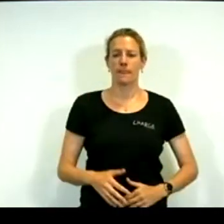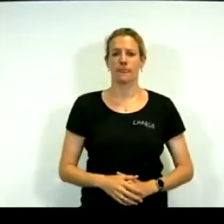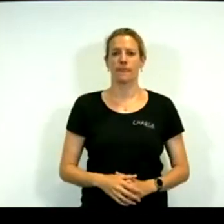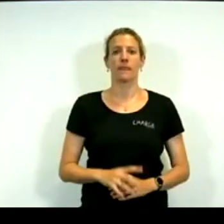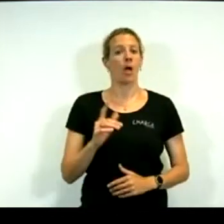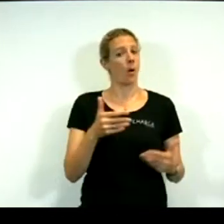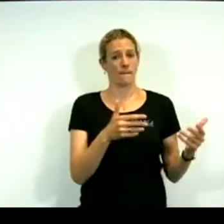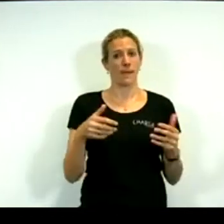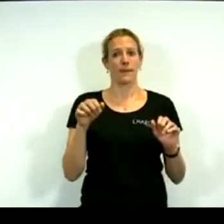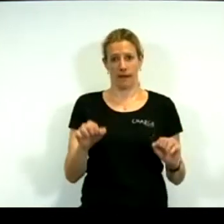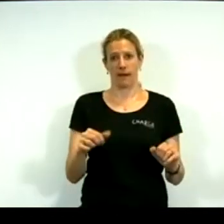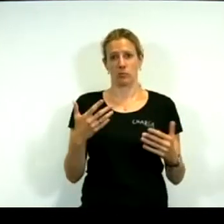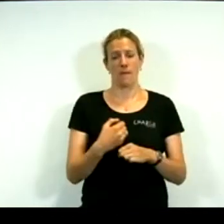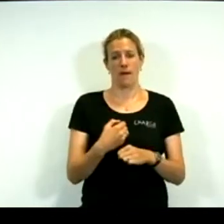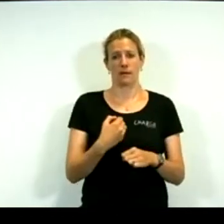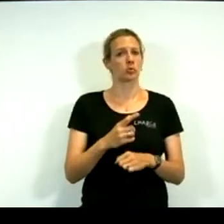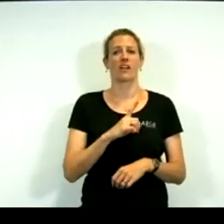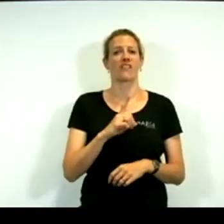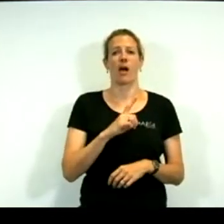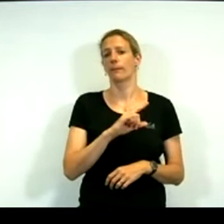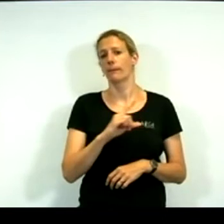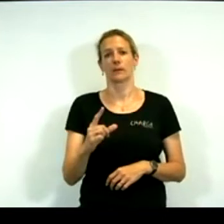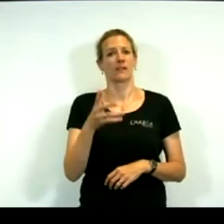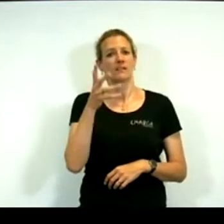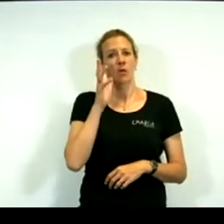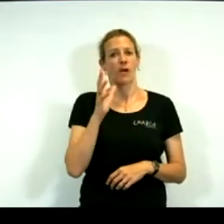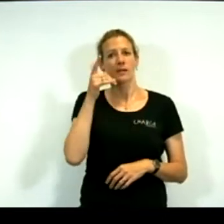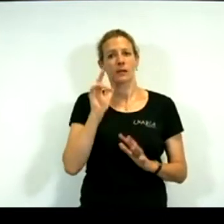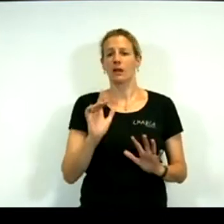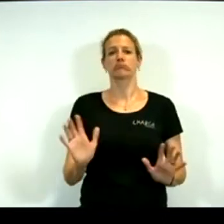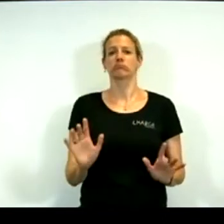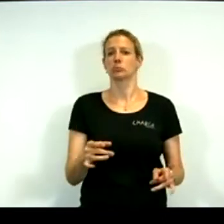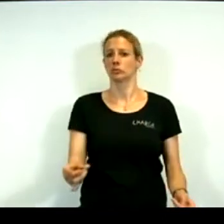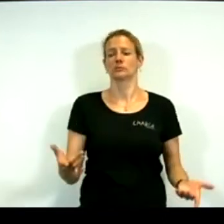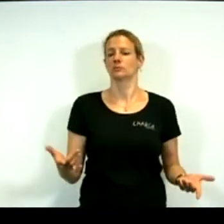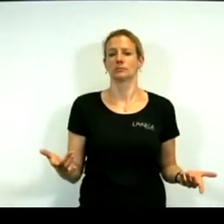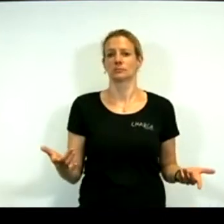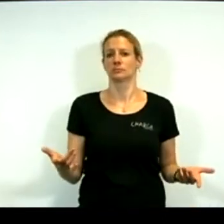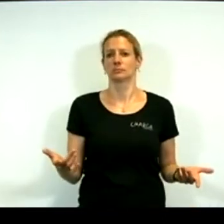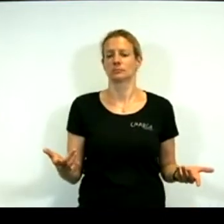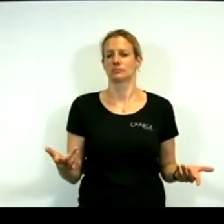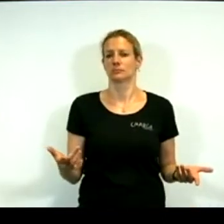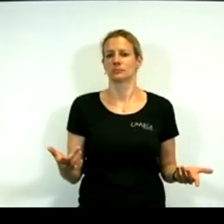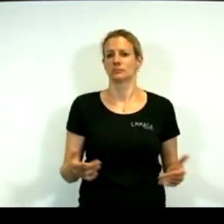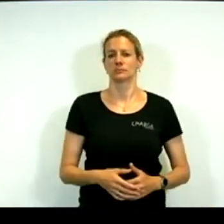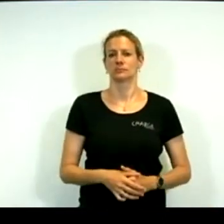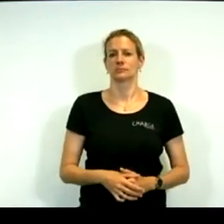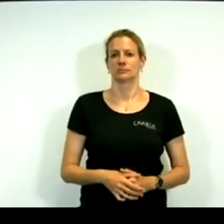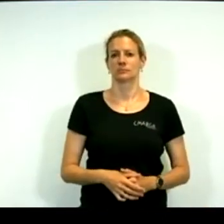don't have to be 5 or 6 for the ophthalmologist to see the coloboma.